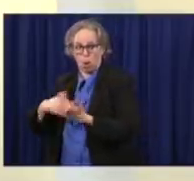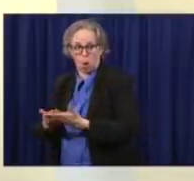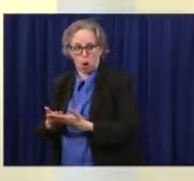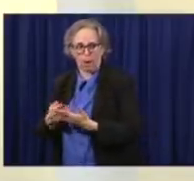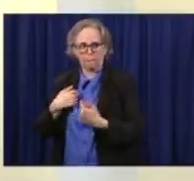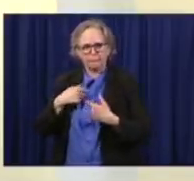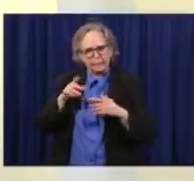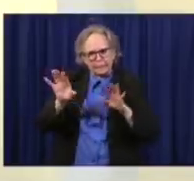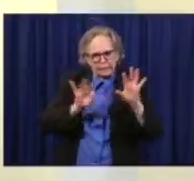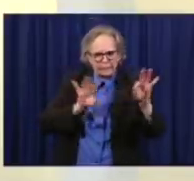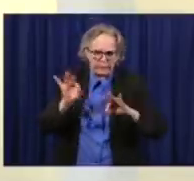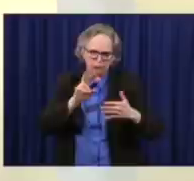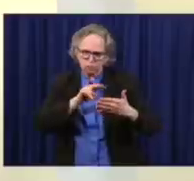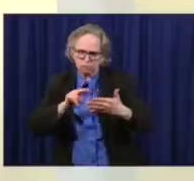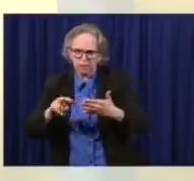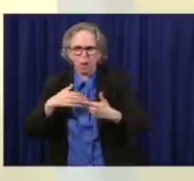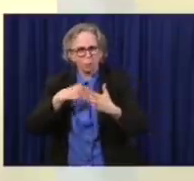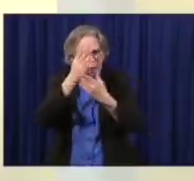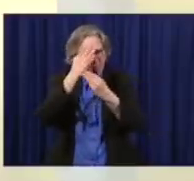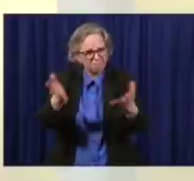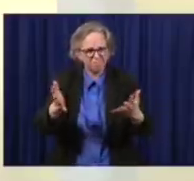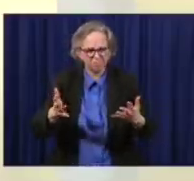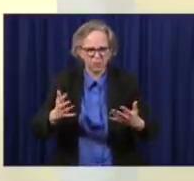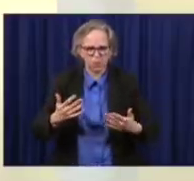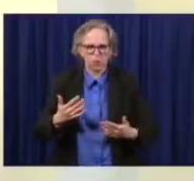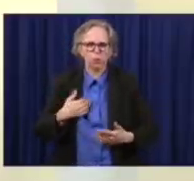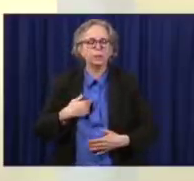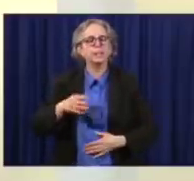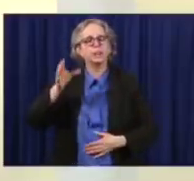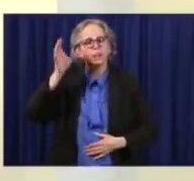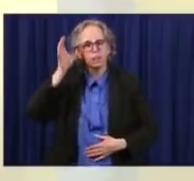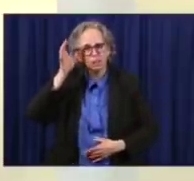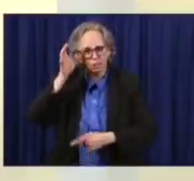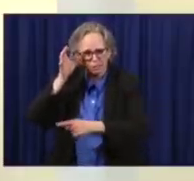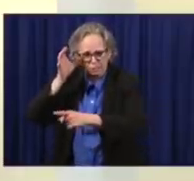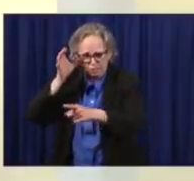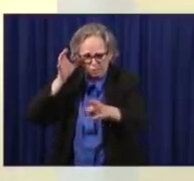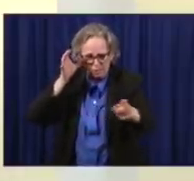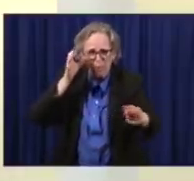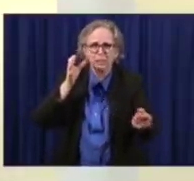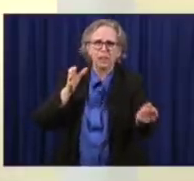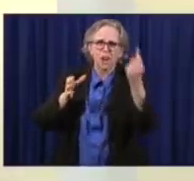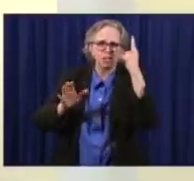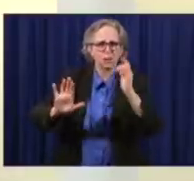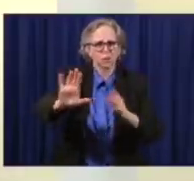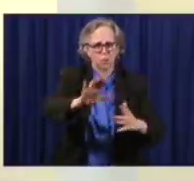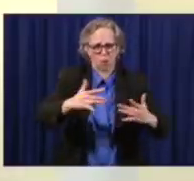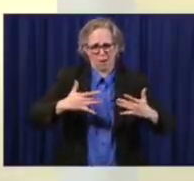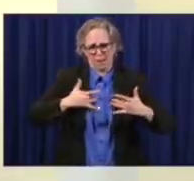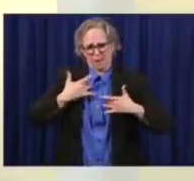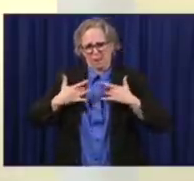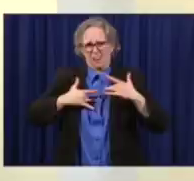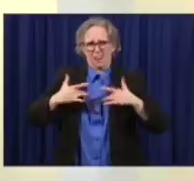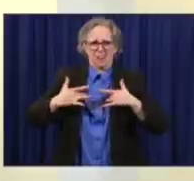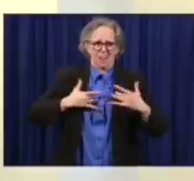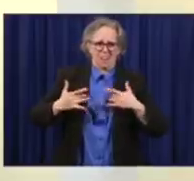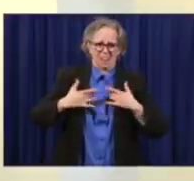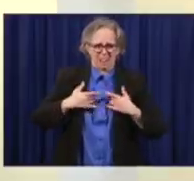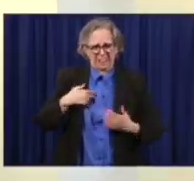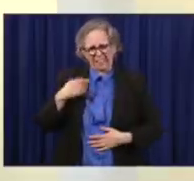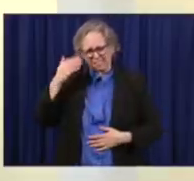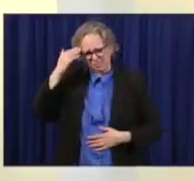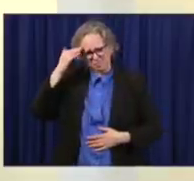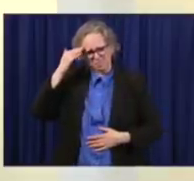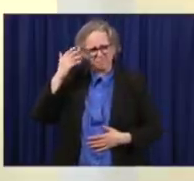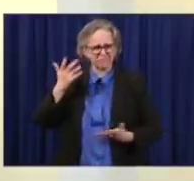want you to know that we listen. We hear you. If there's a hallmark of this administration that I could tell you